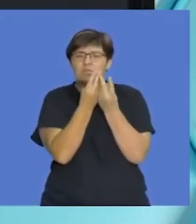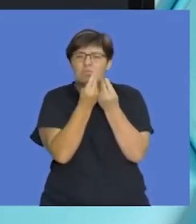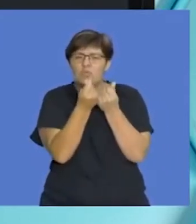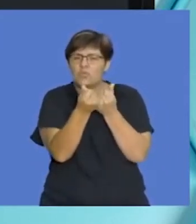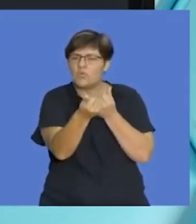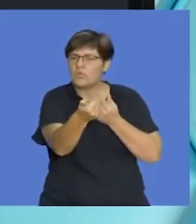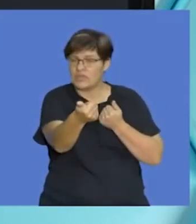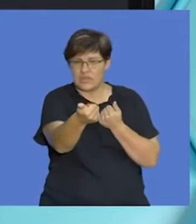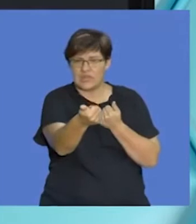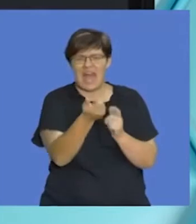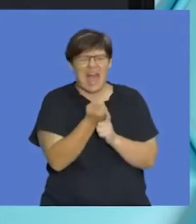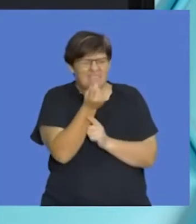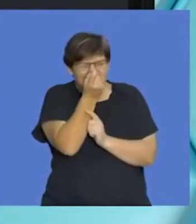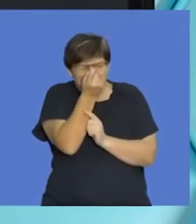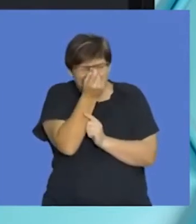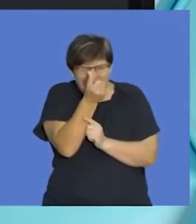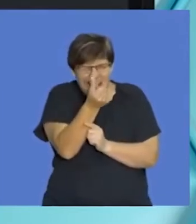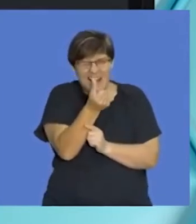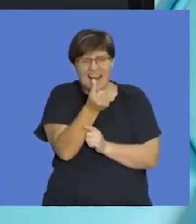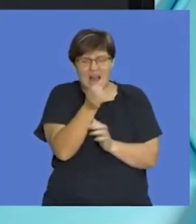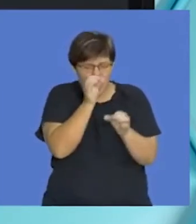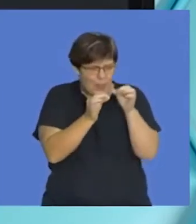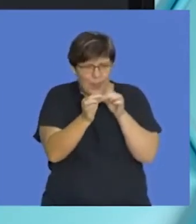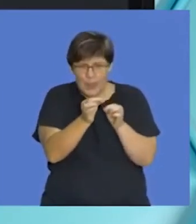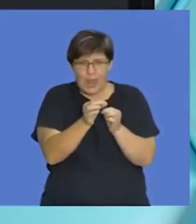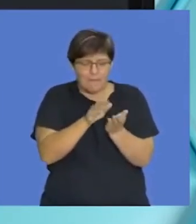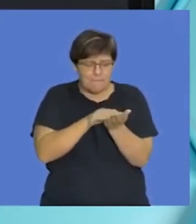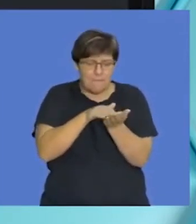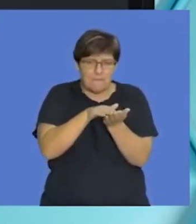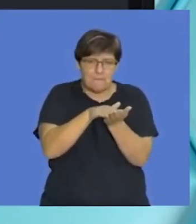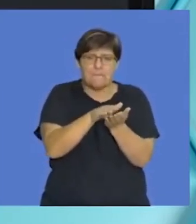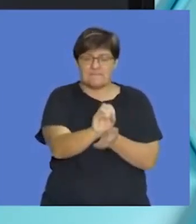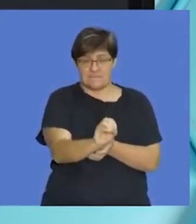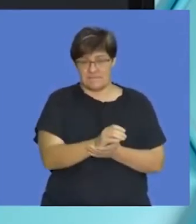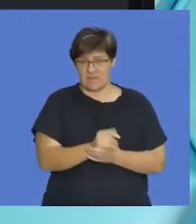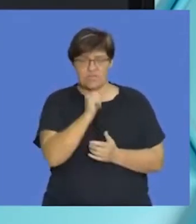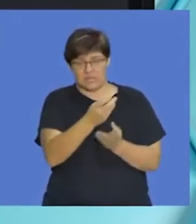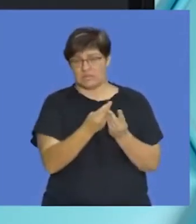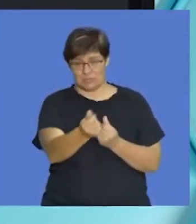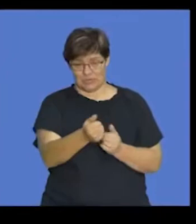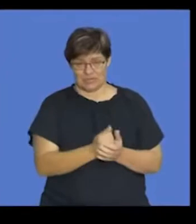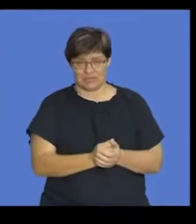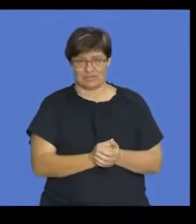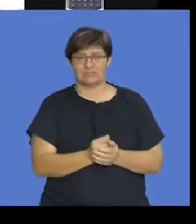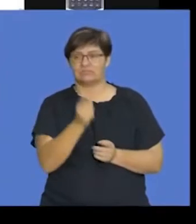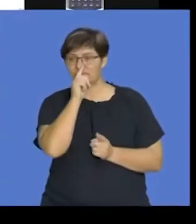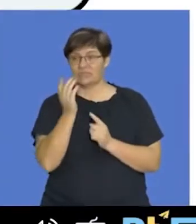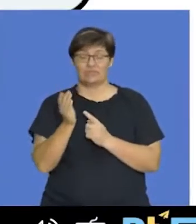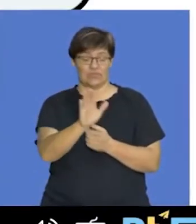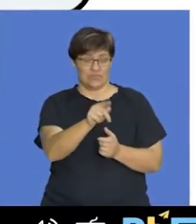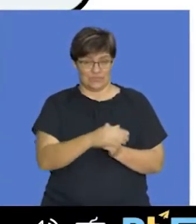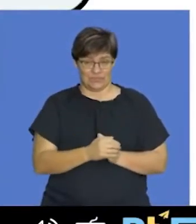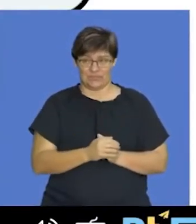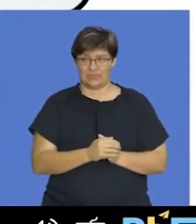surface has microscopic little bumps in it. And that's really important. So I've got a little bit of an animation to show